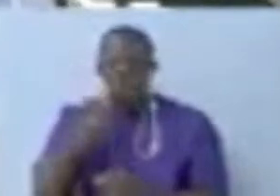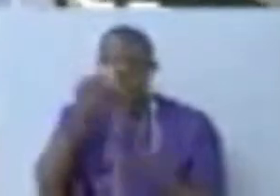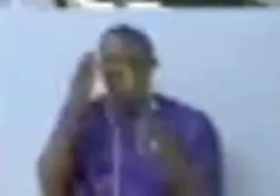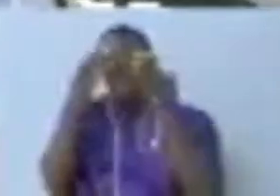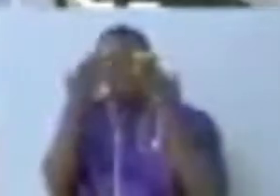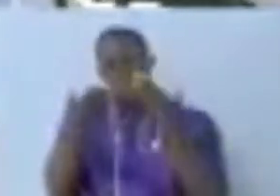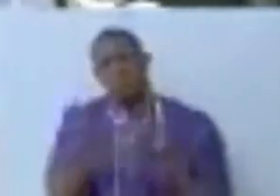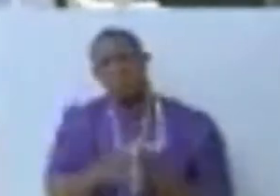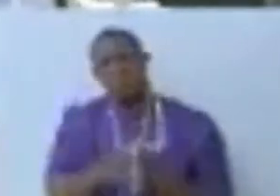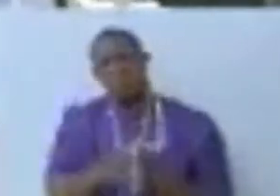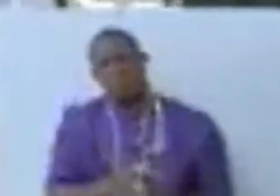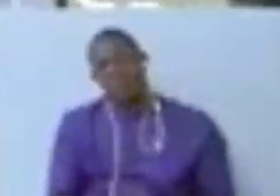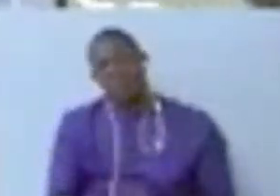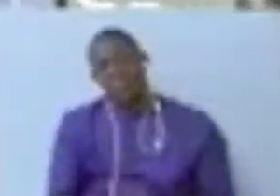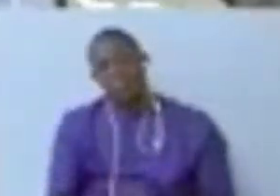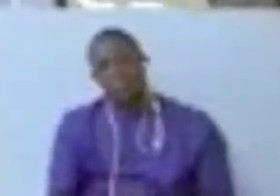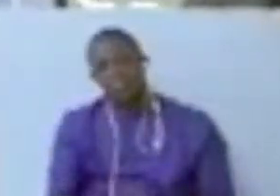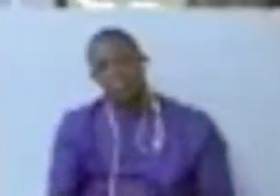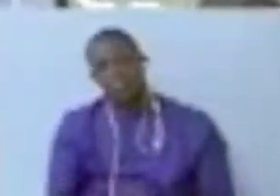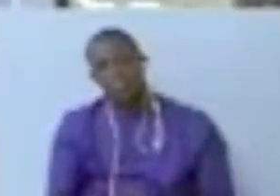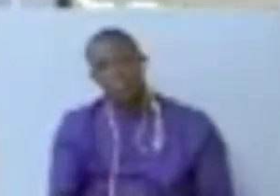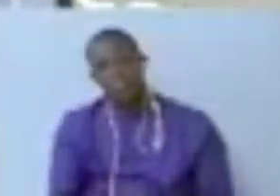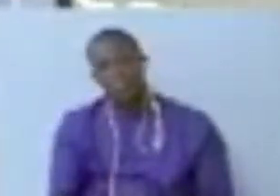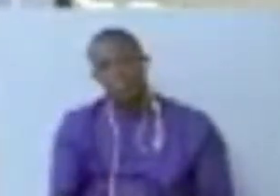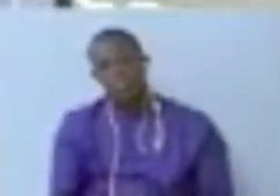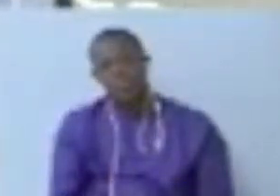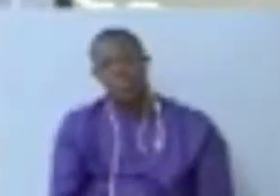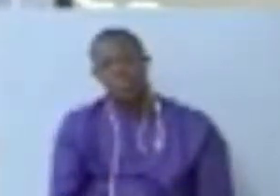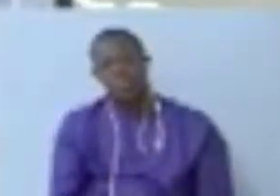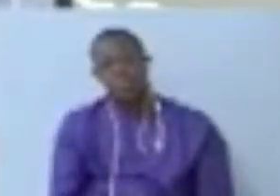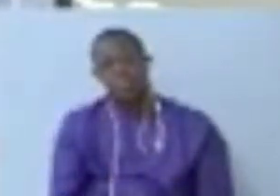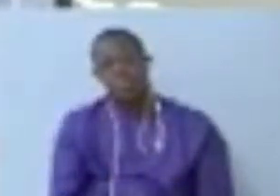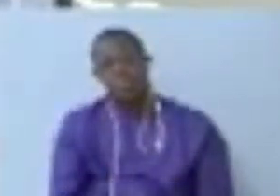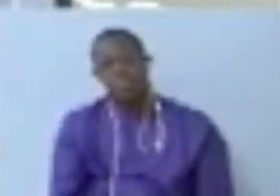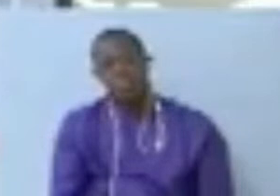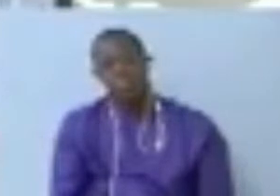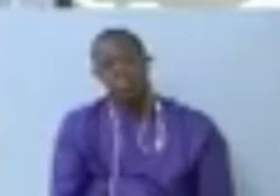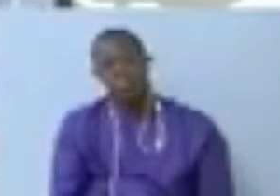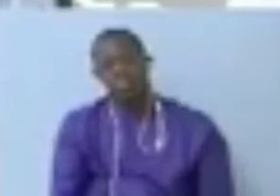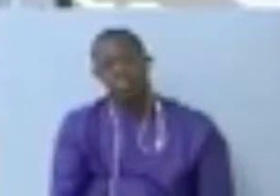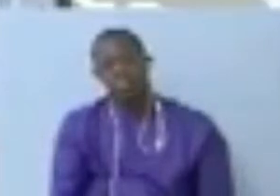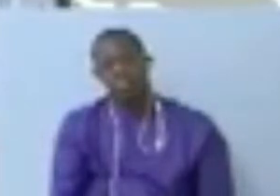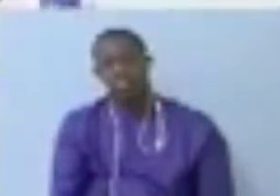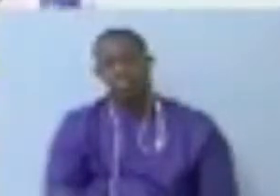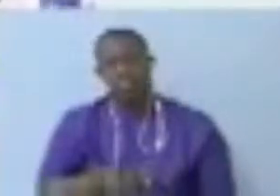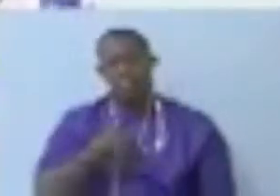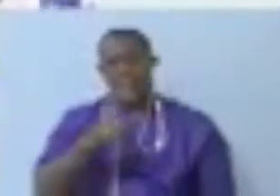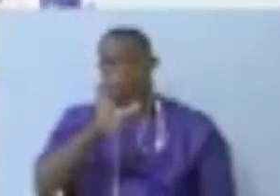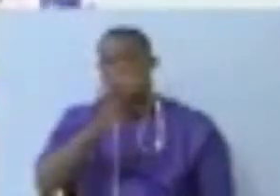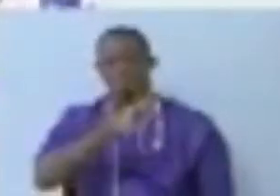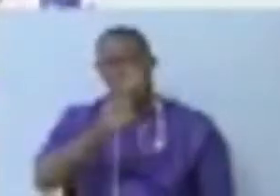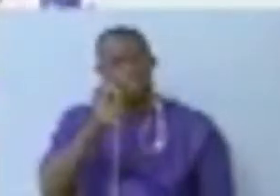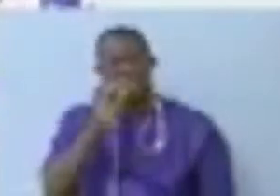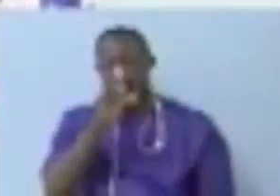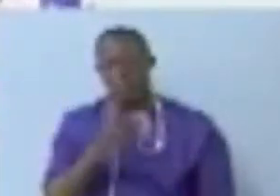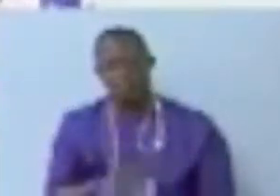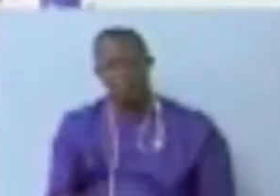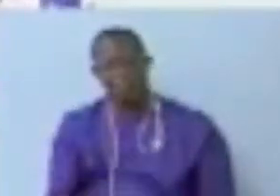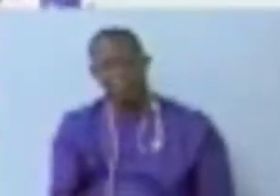ka ita fo mole ko fo tonya ronya nyimfaro men kala fakata kullo ka fakata bankelo ko. I cannot say so. Do fola